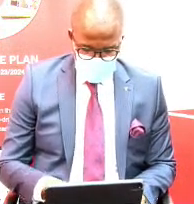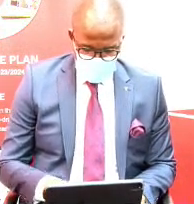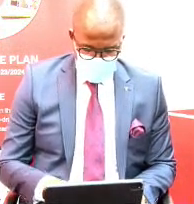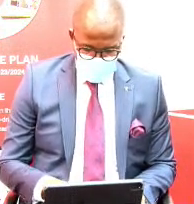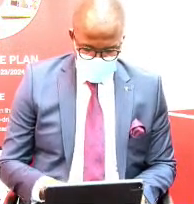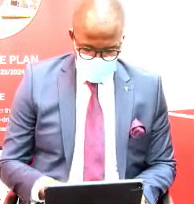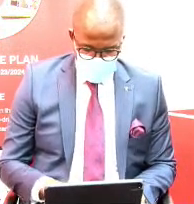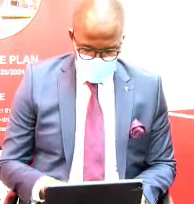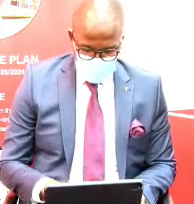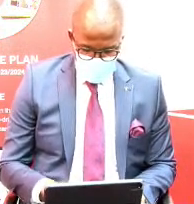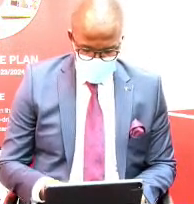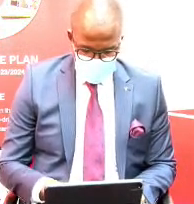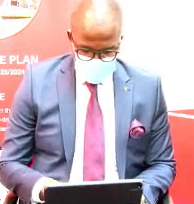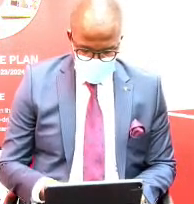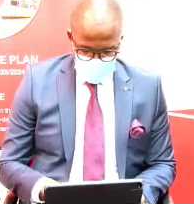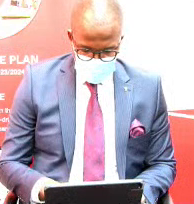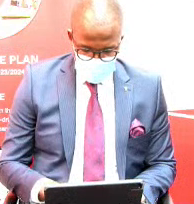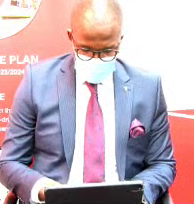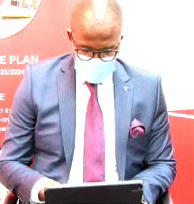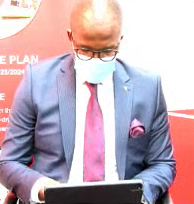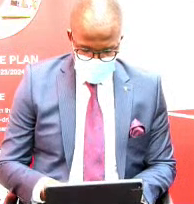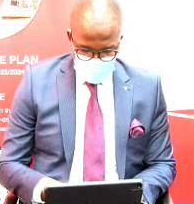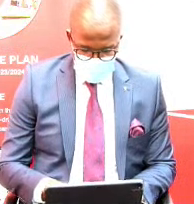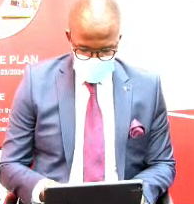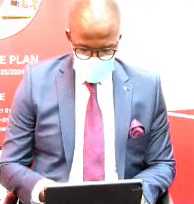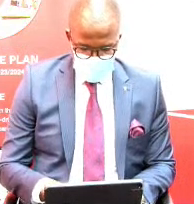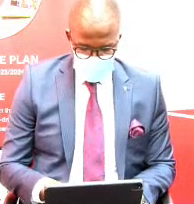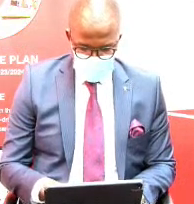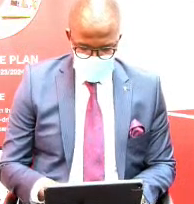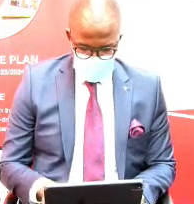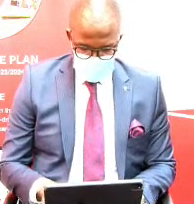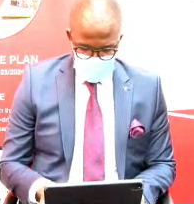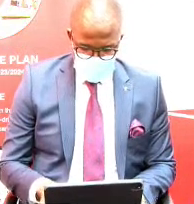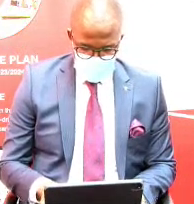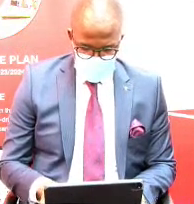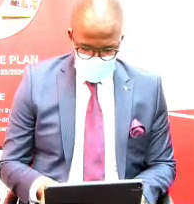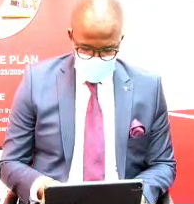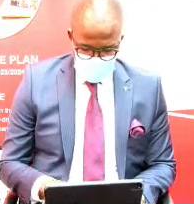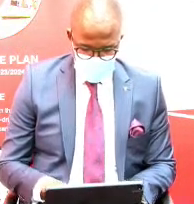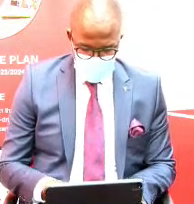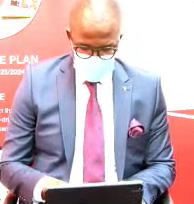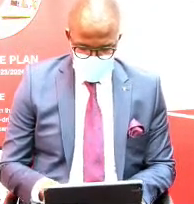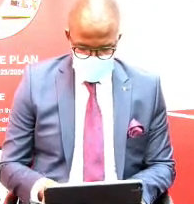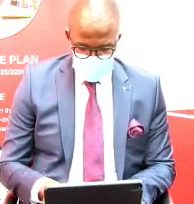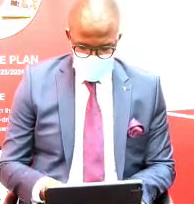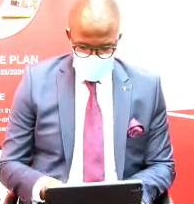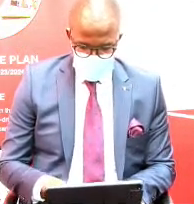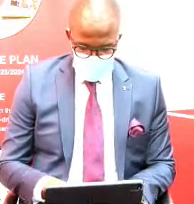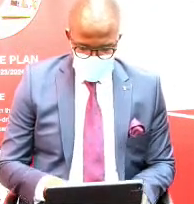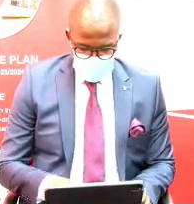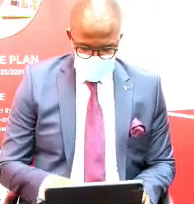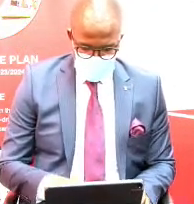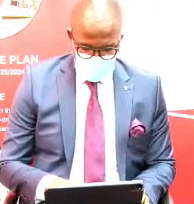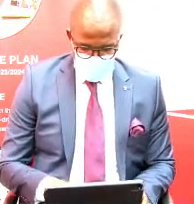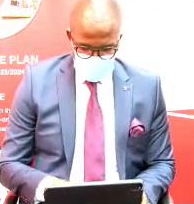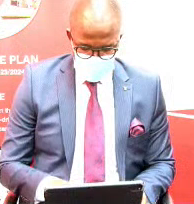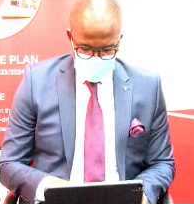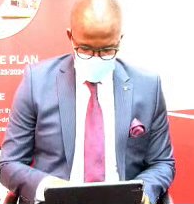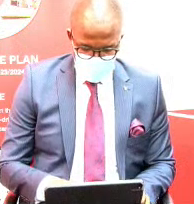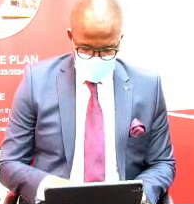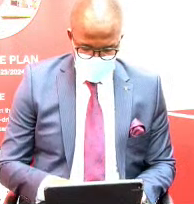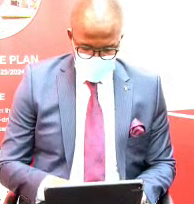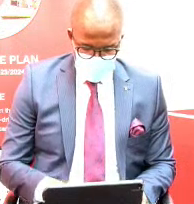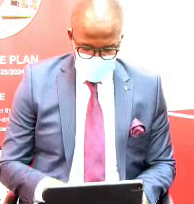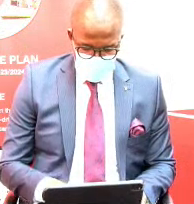Are you looking to file your income tax return for other types of income apart from employment,